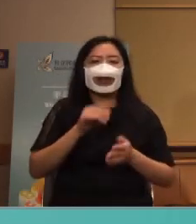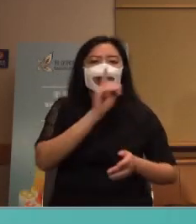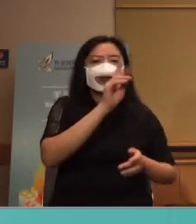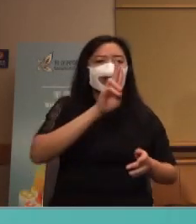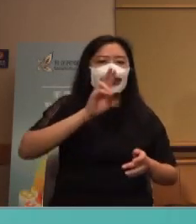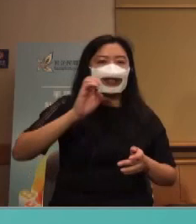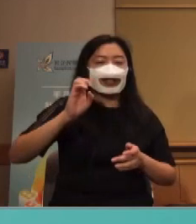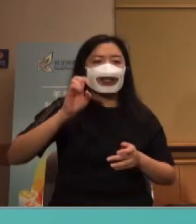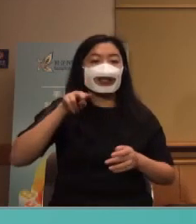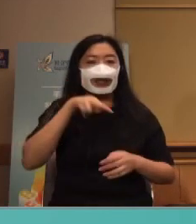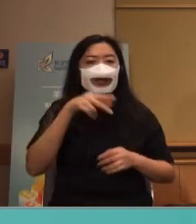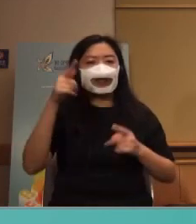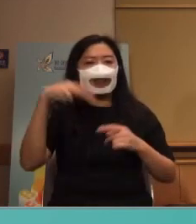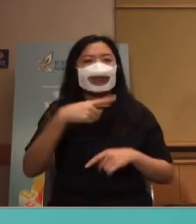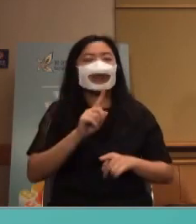are.